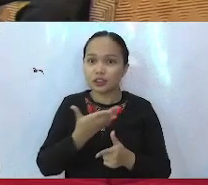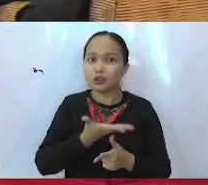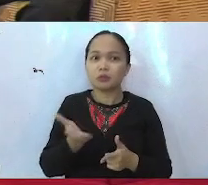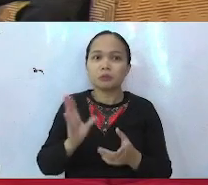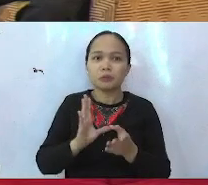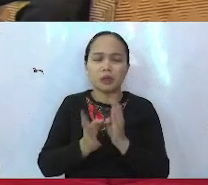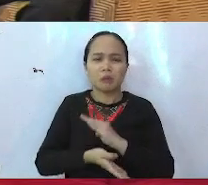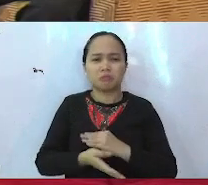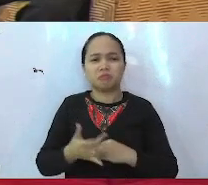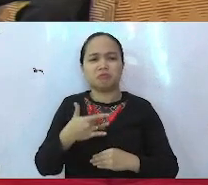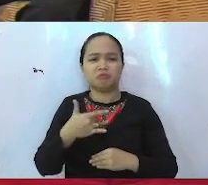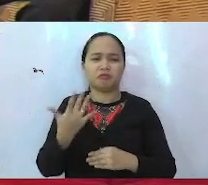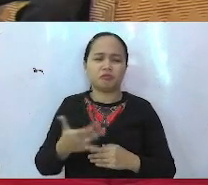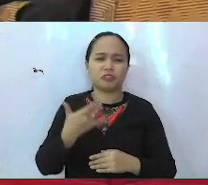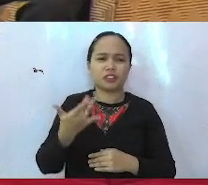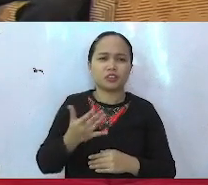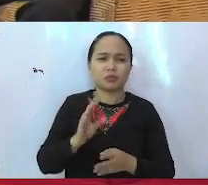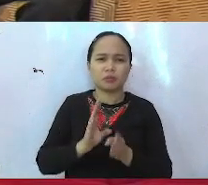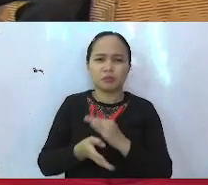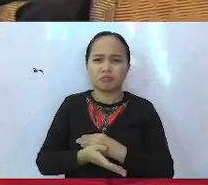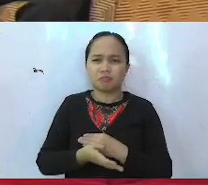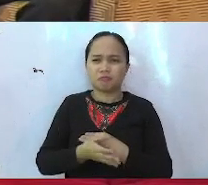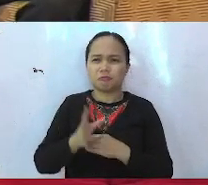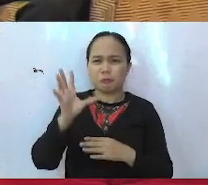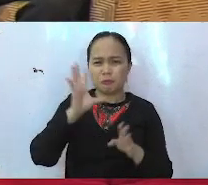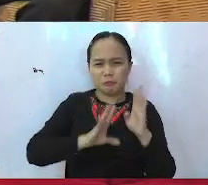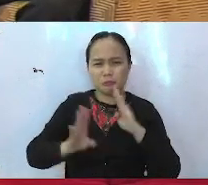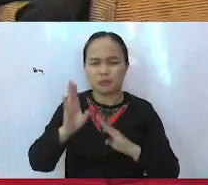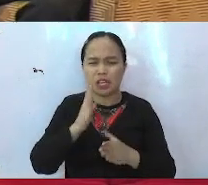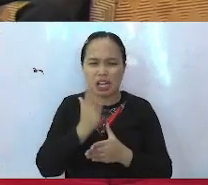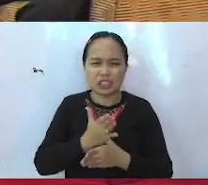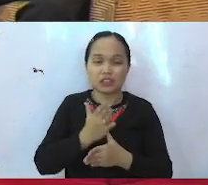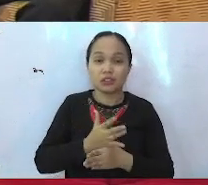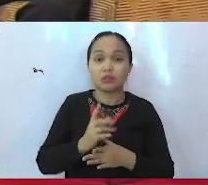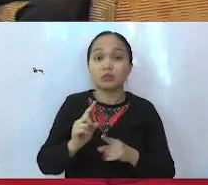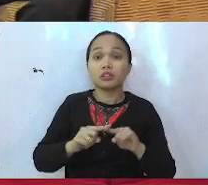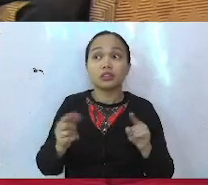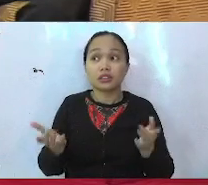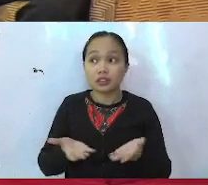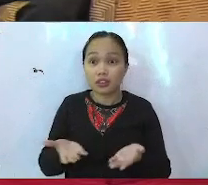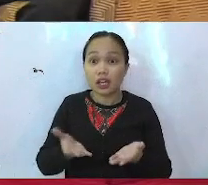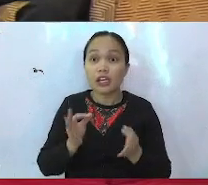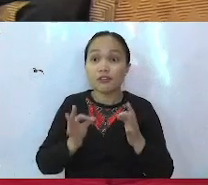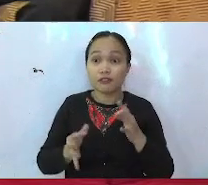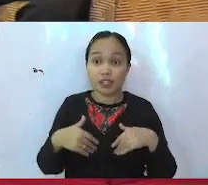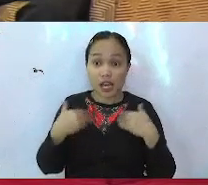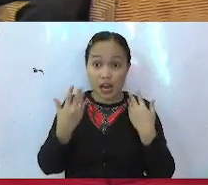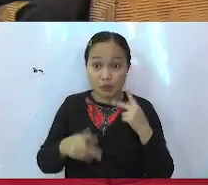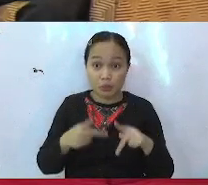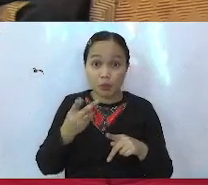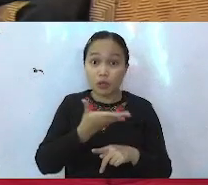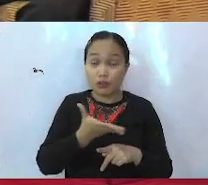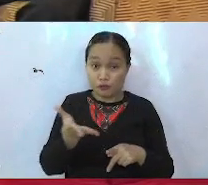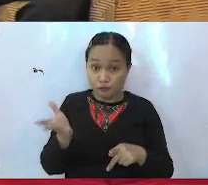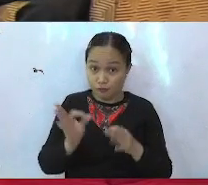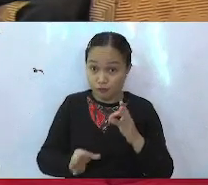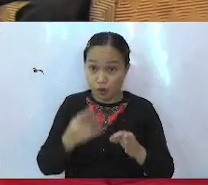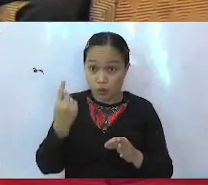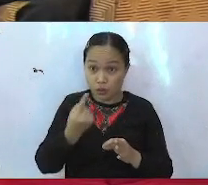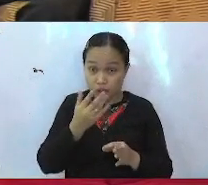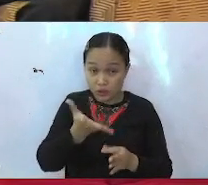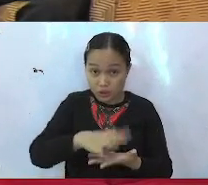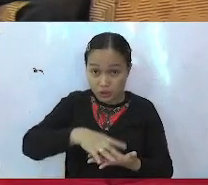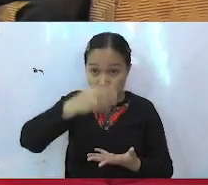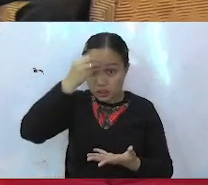sidetracked. Yeah. You know, and it's kind of up and down. It's up and down. Because, see, listen, young people, if you would just learn a word, it's